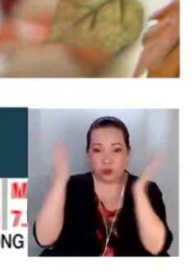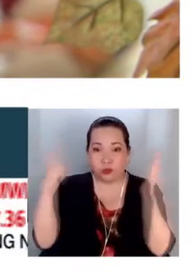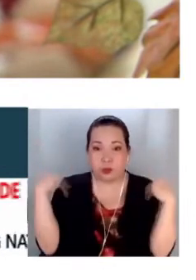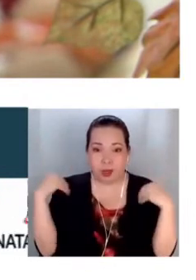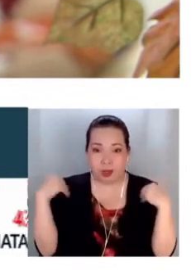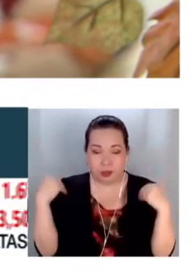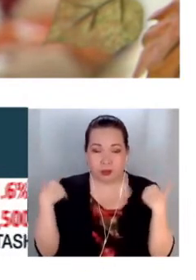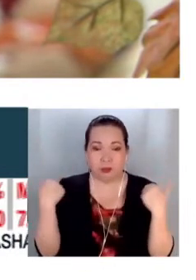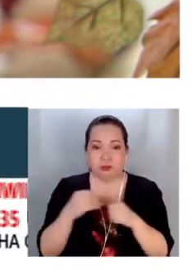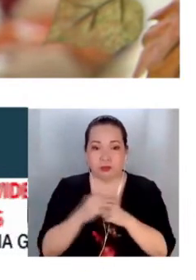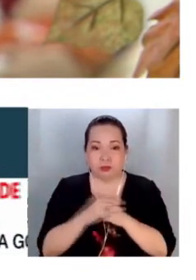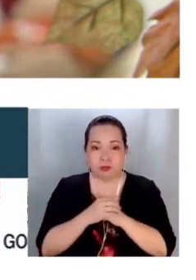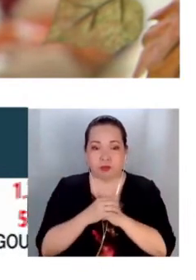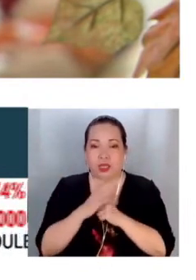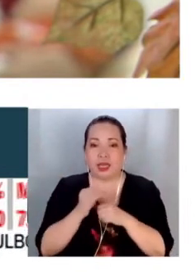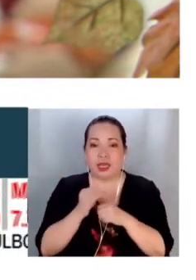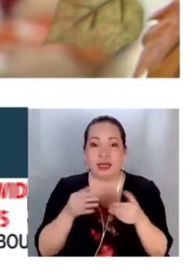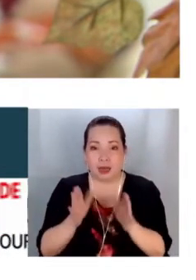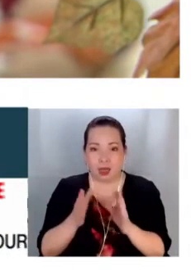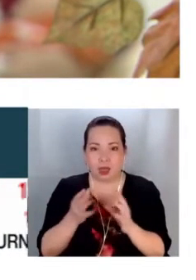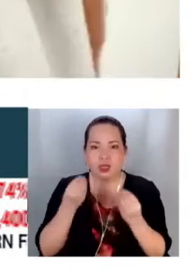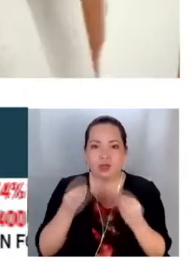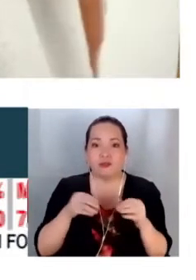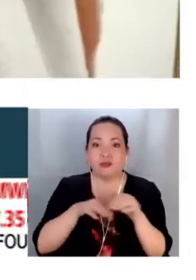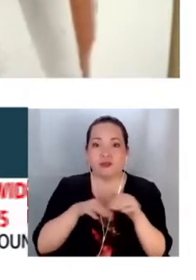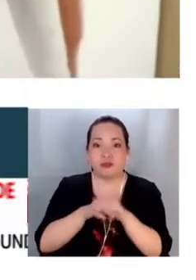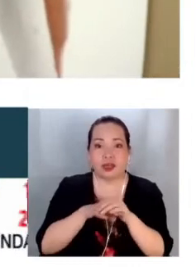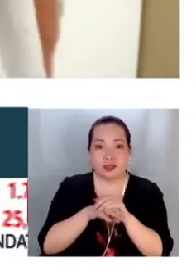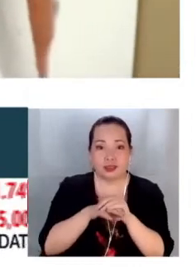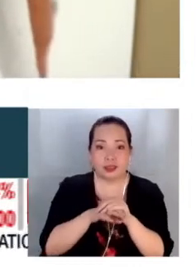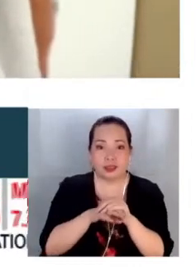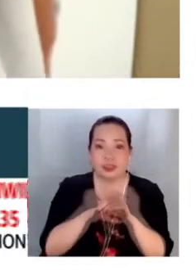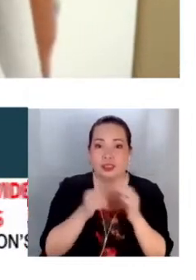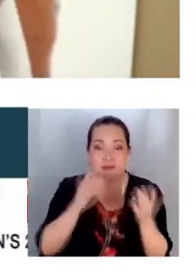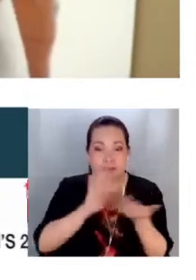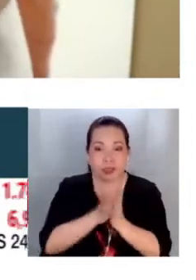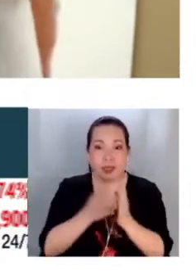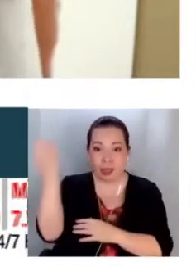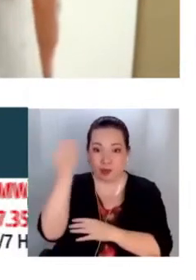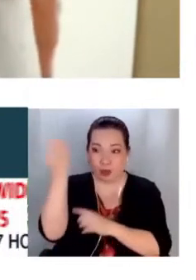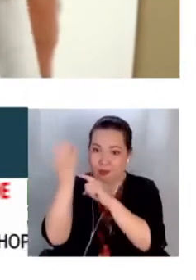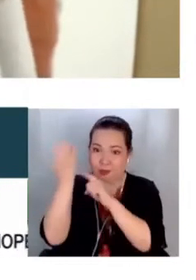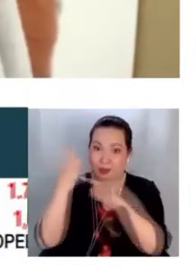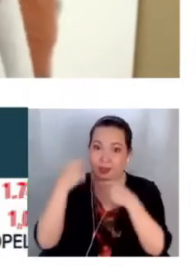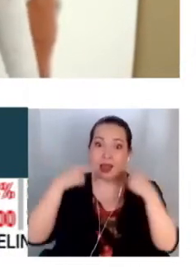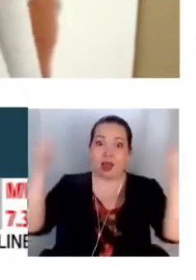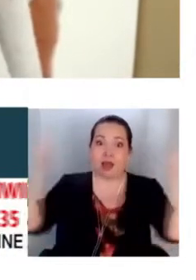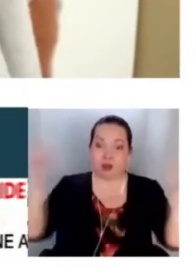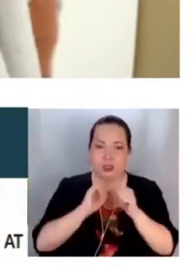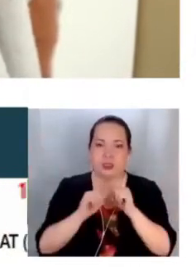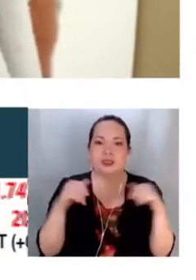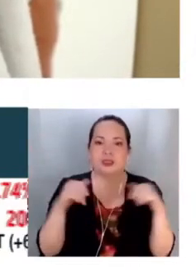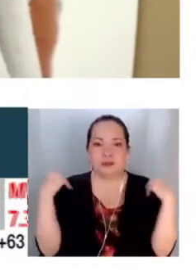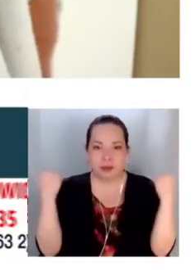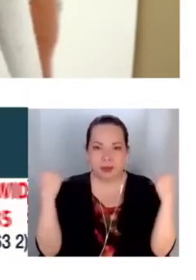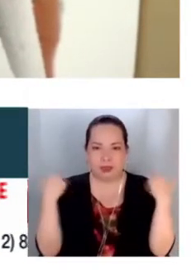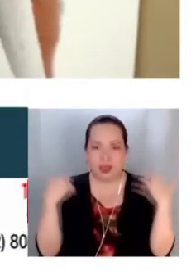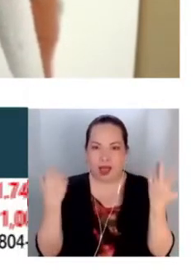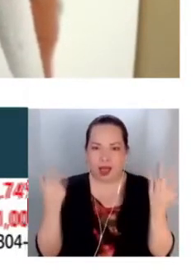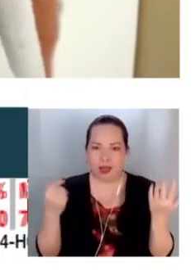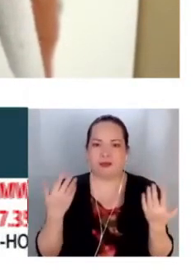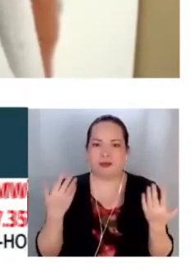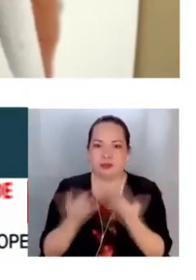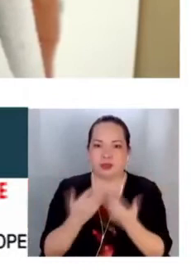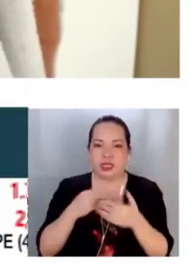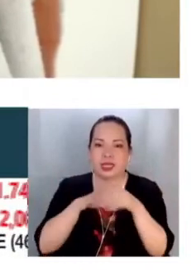to allow access. If you declare it an emergency, young people should then have easier access to